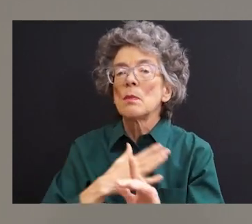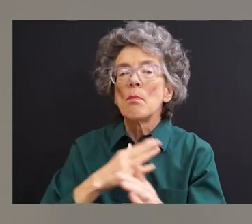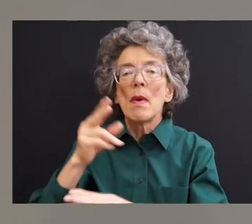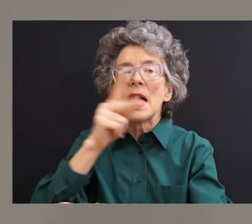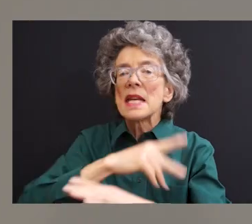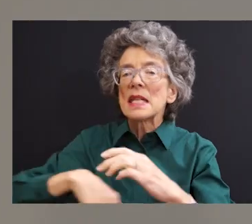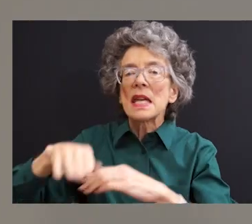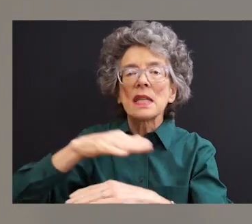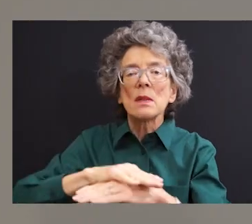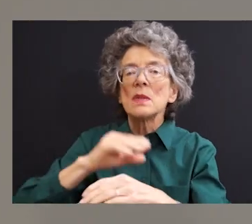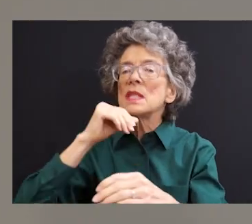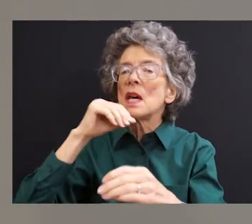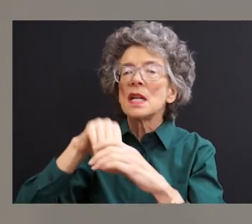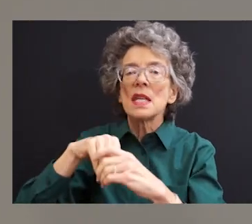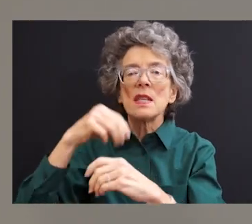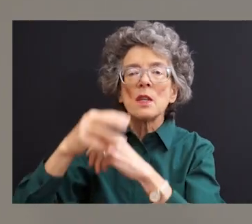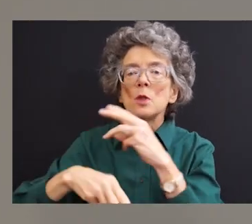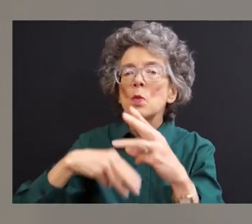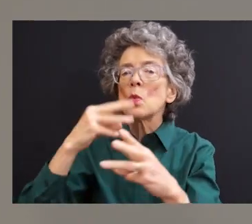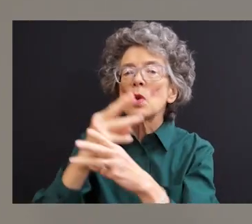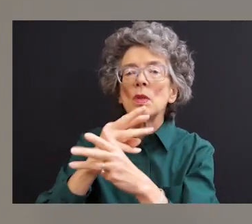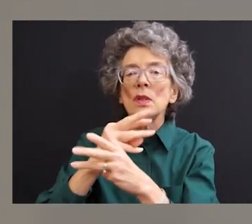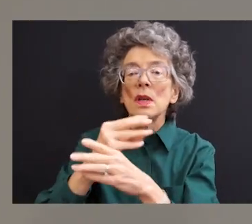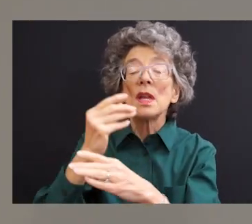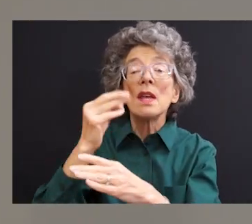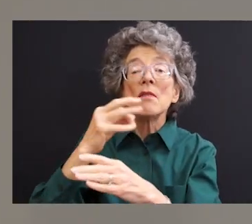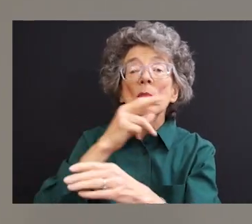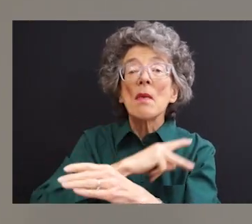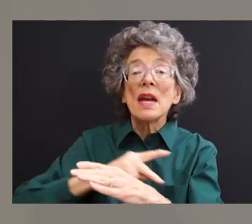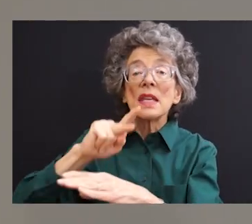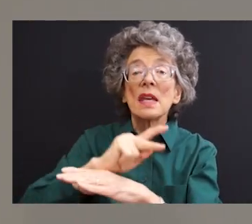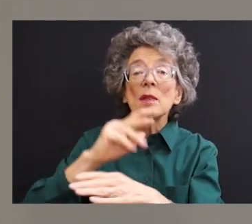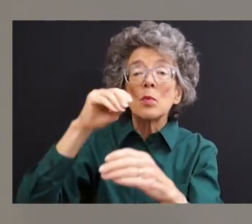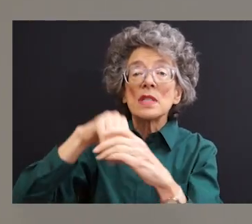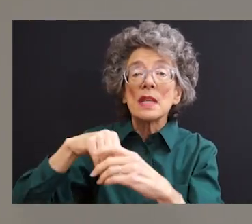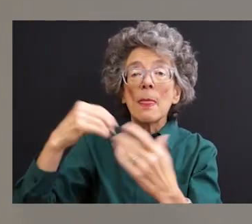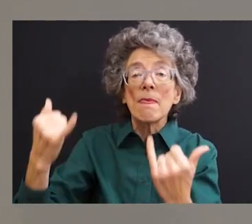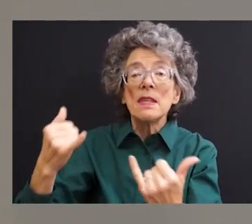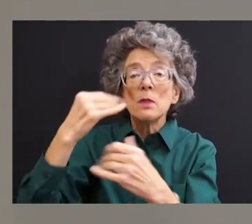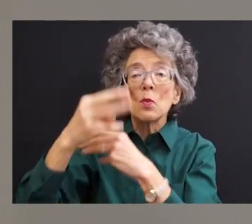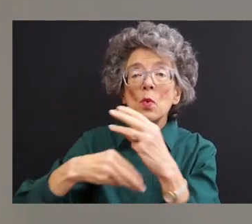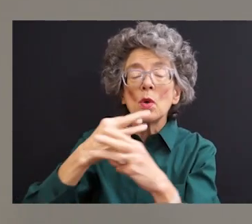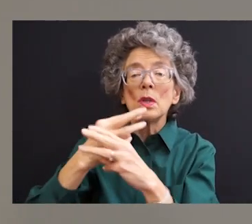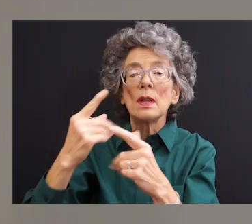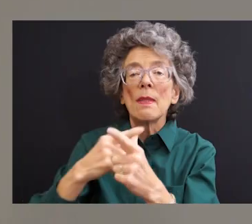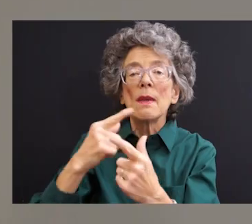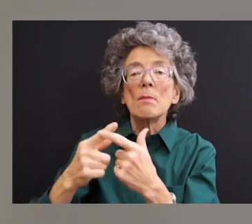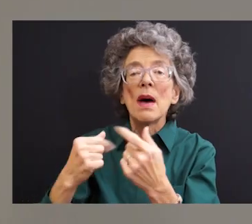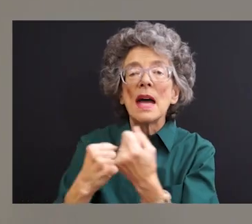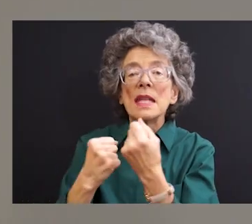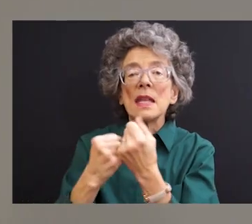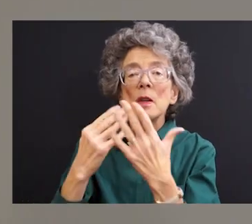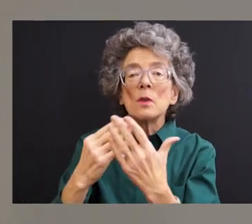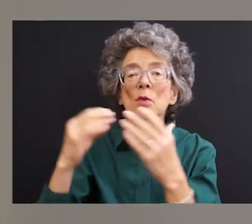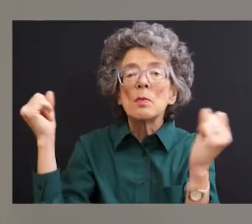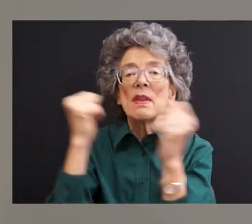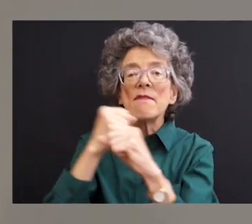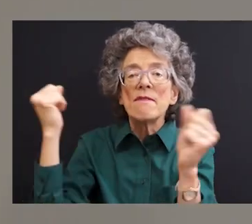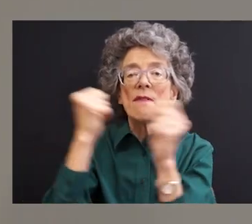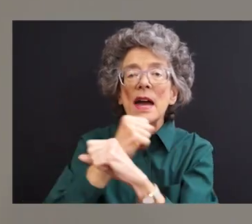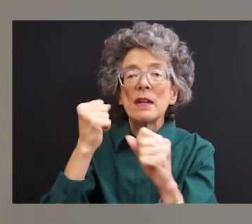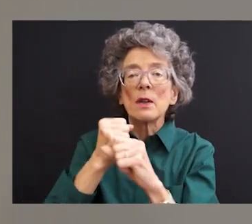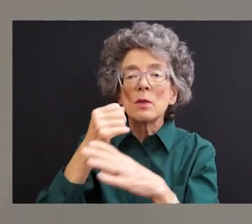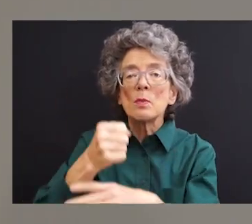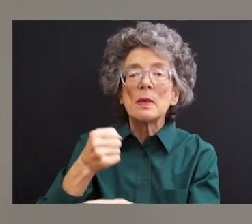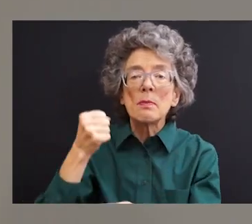not belong to this world. If my kingdom did belong to this world, my attendants would be fighting to keep me from being handed